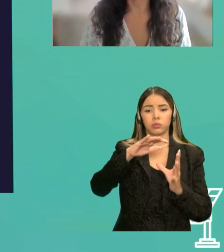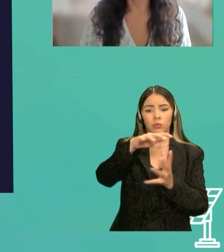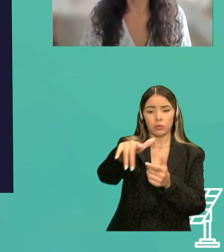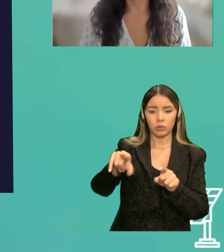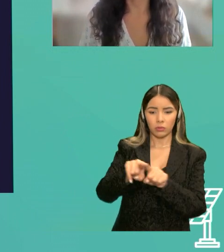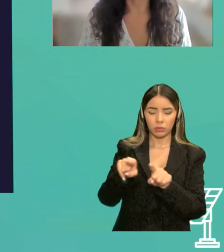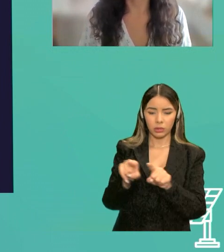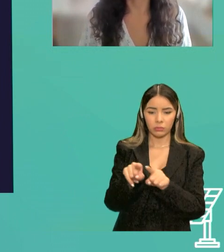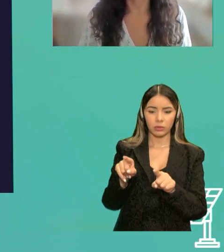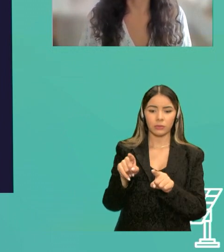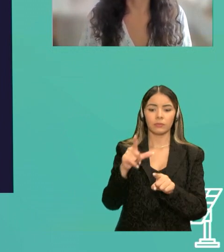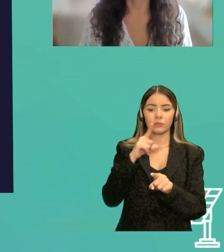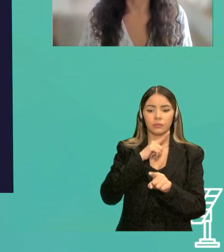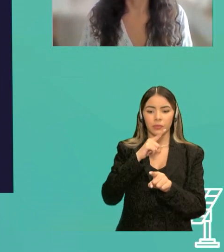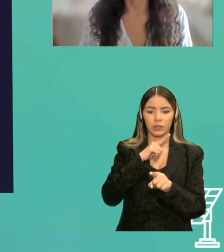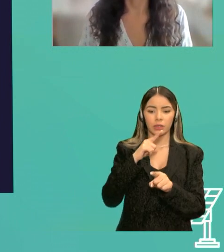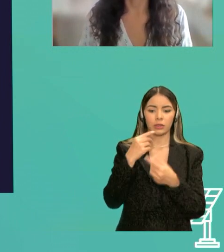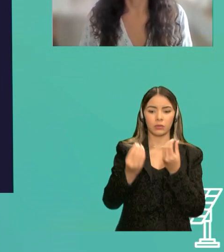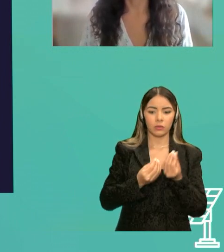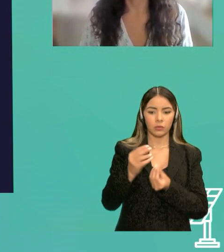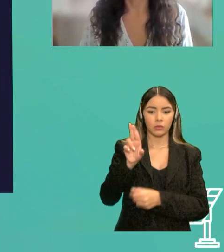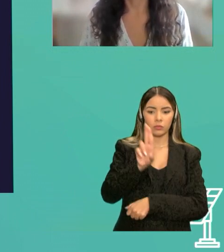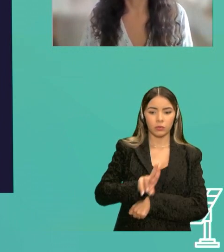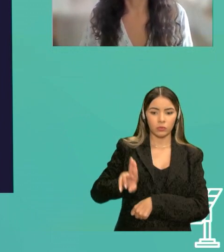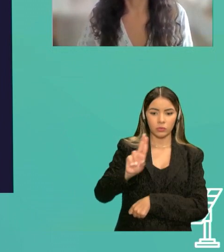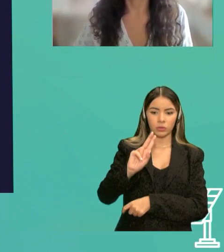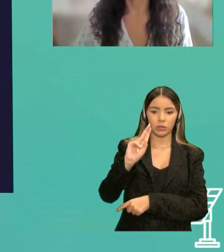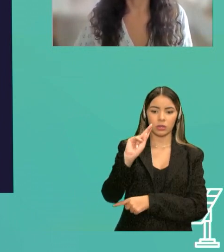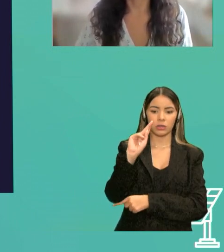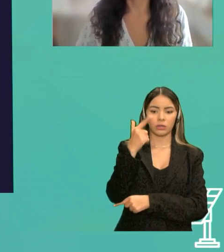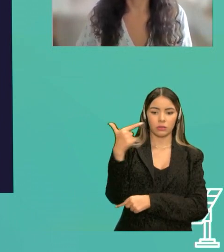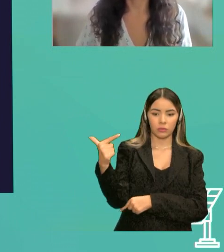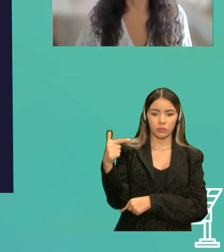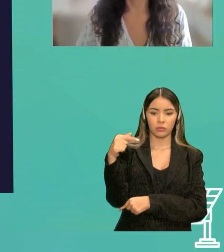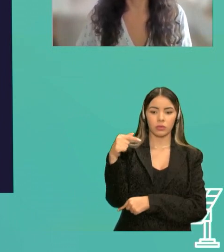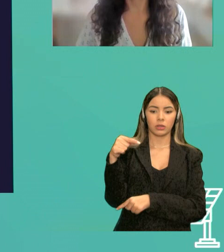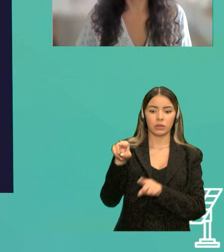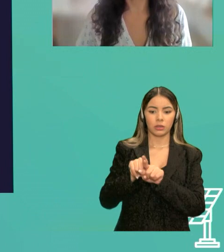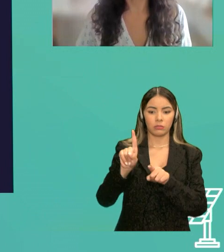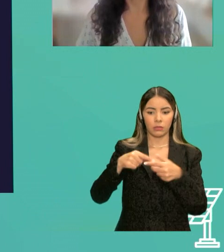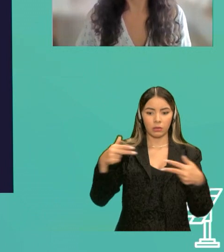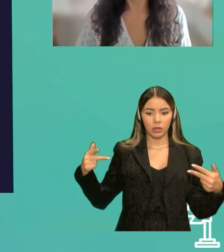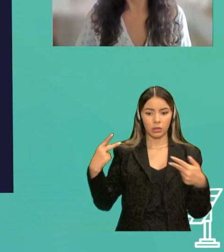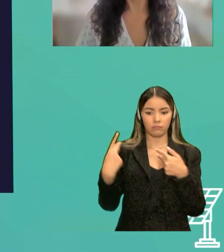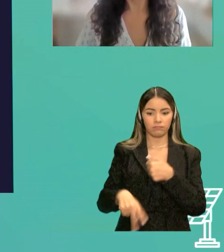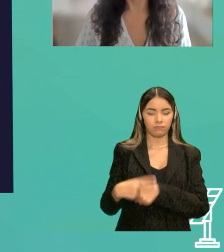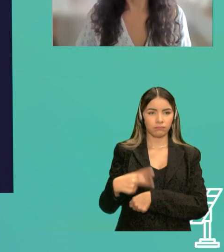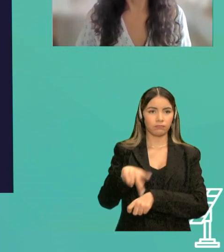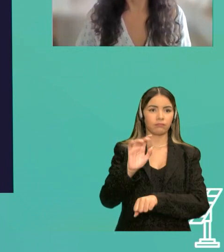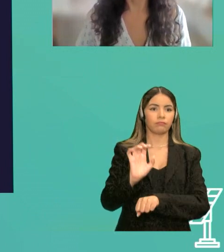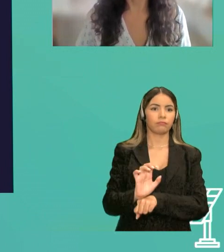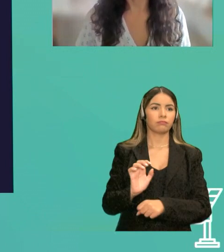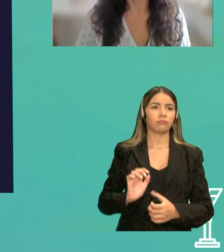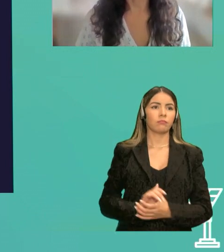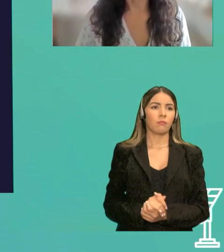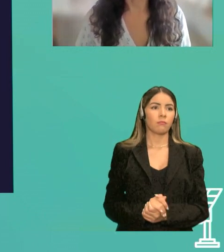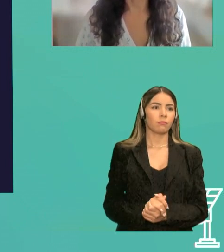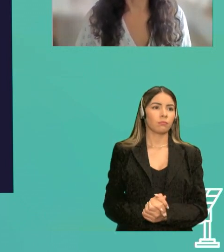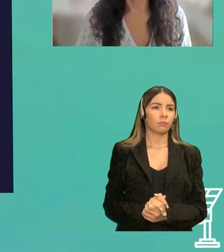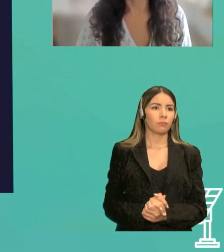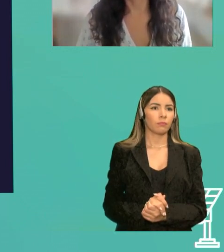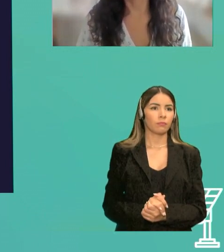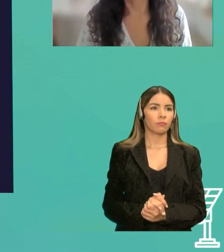using locally all the hydrogen byproducts. Thank you for your attention,